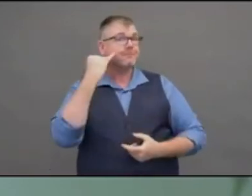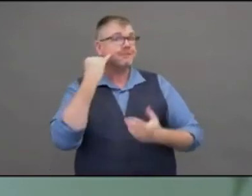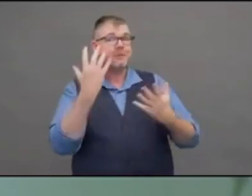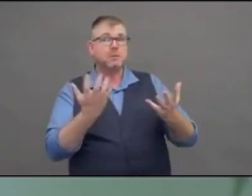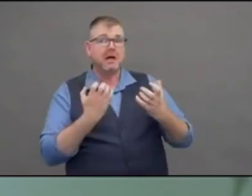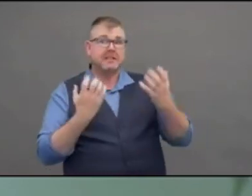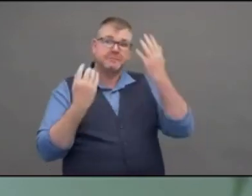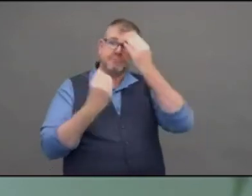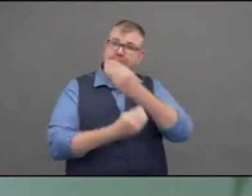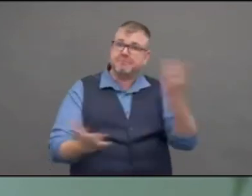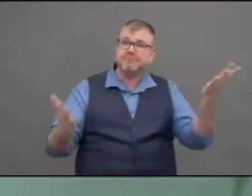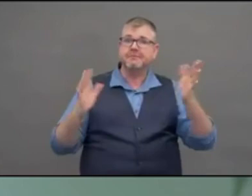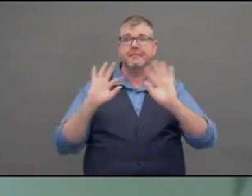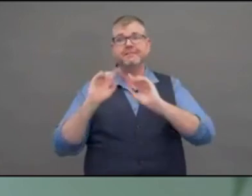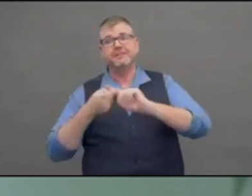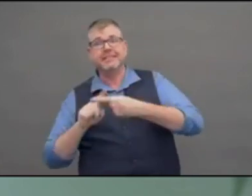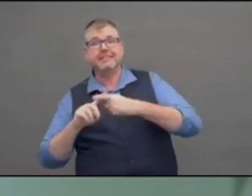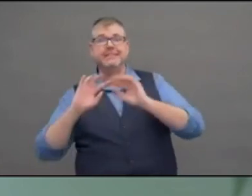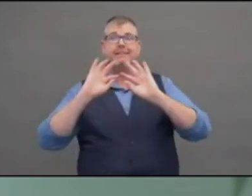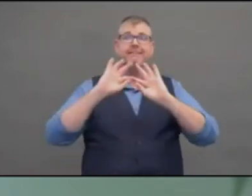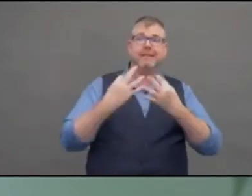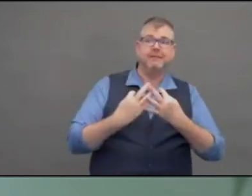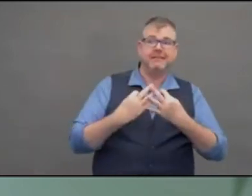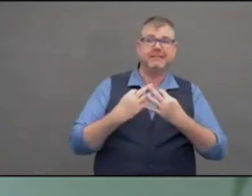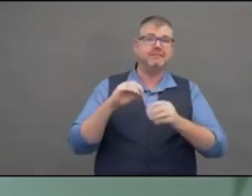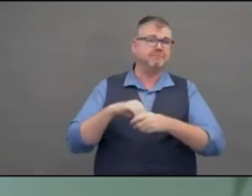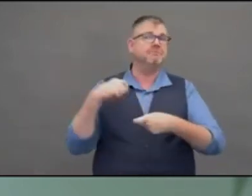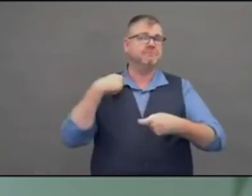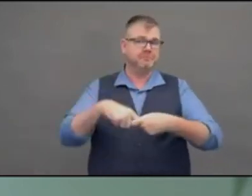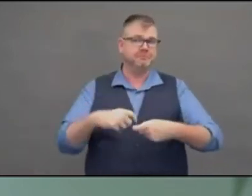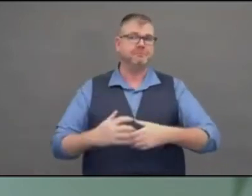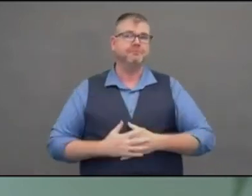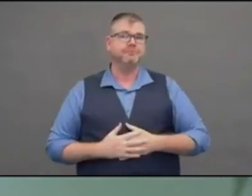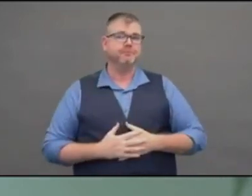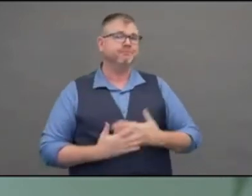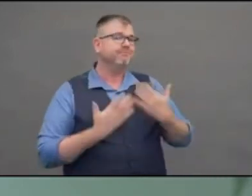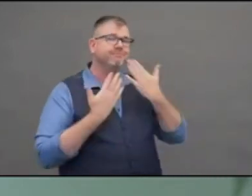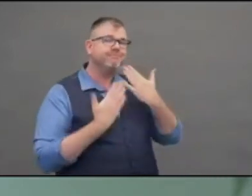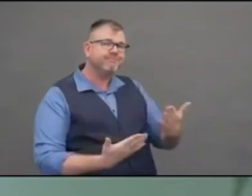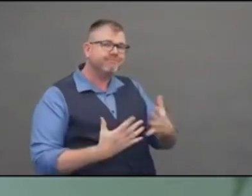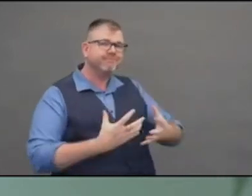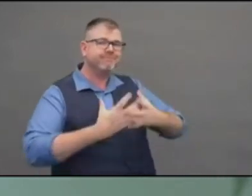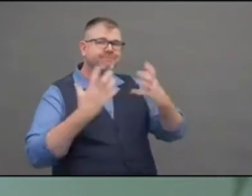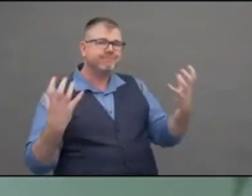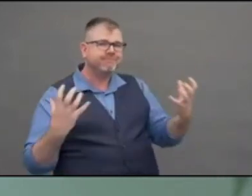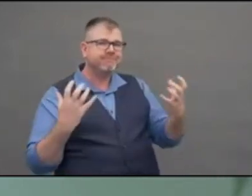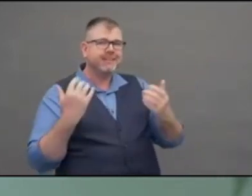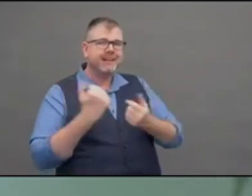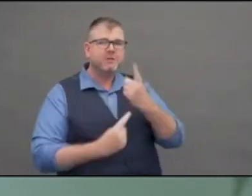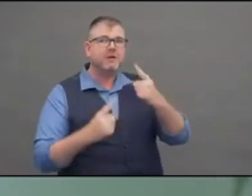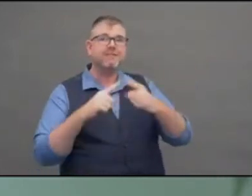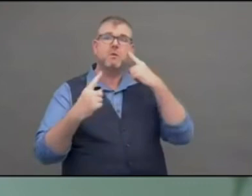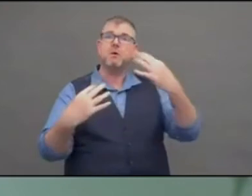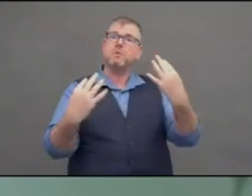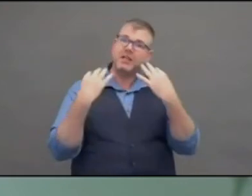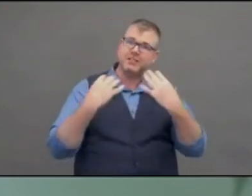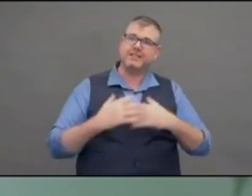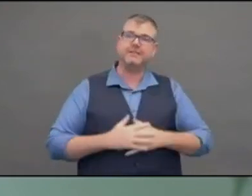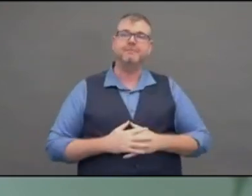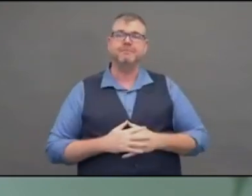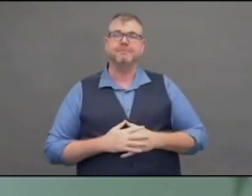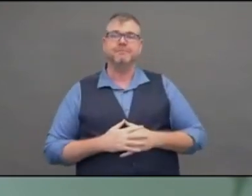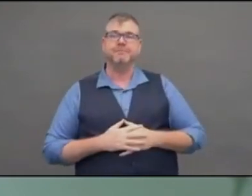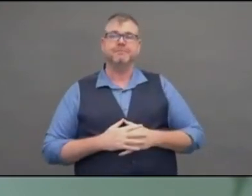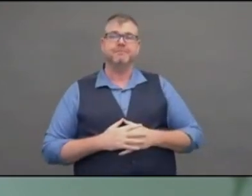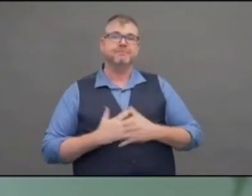or a neighbor. Having said that, thank you so much, everybody, for watching. We do want to thank you for all the continued effort